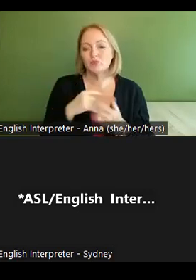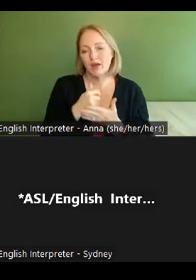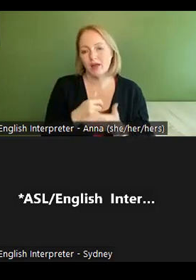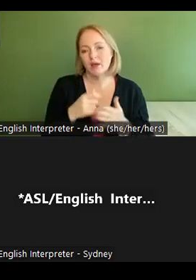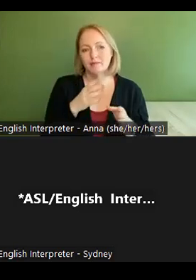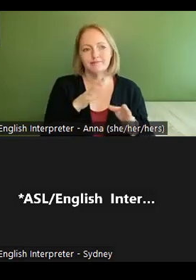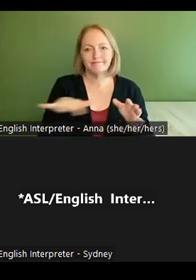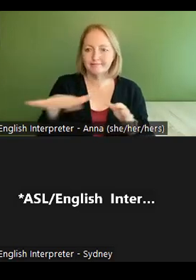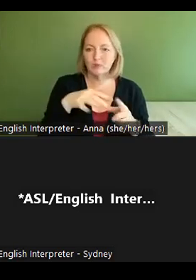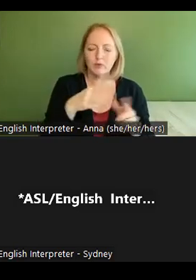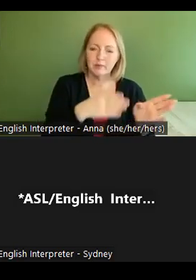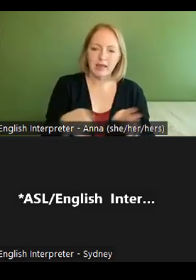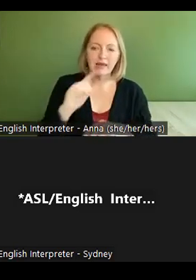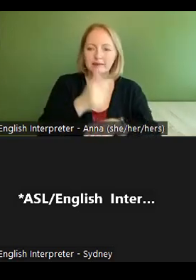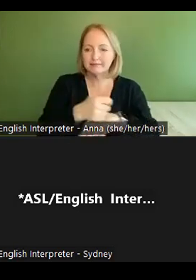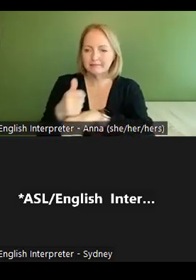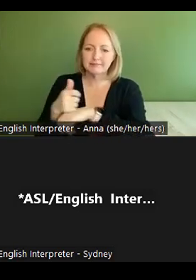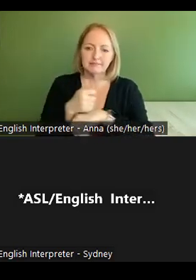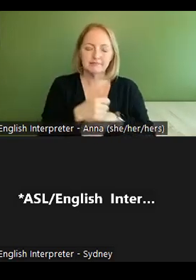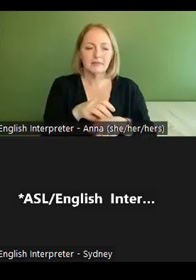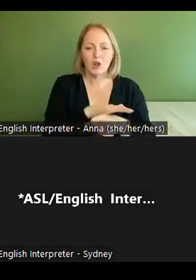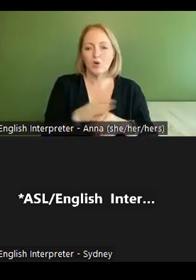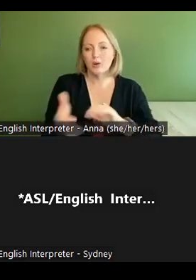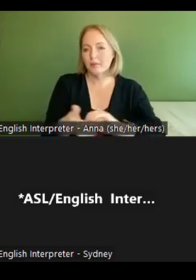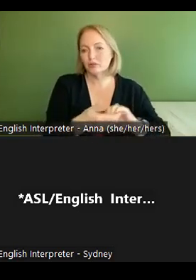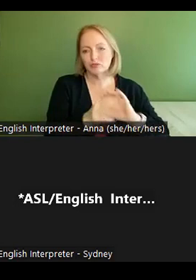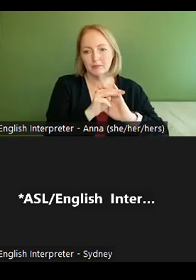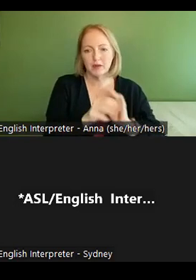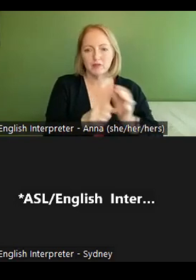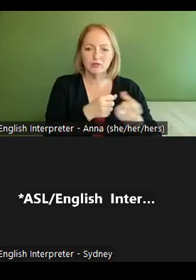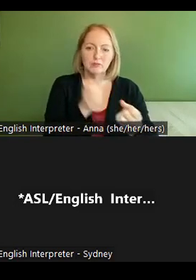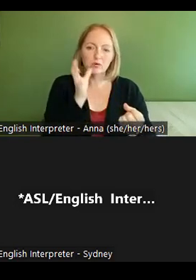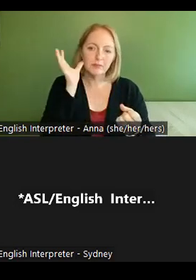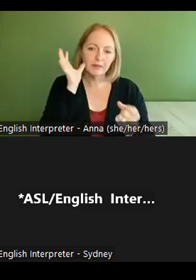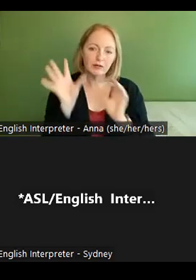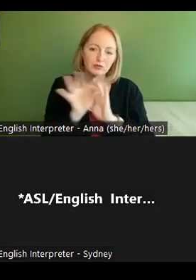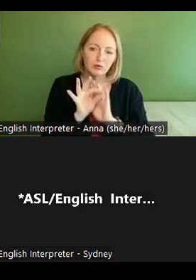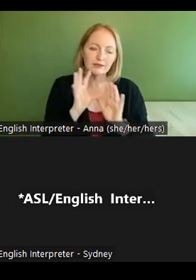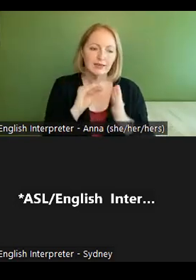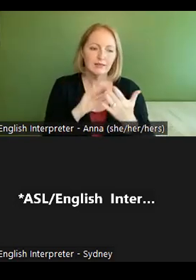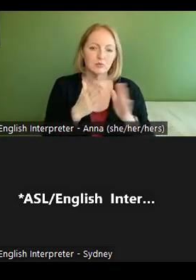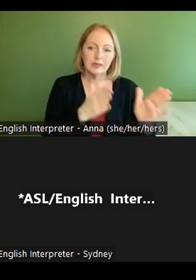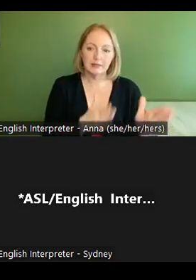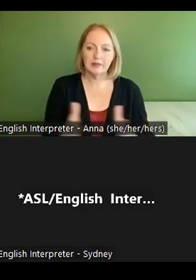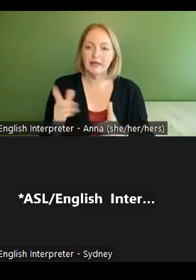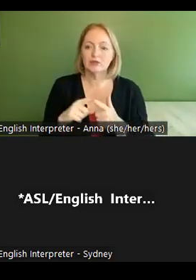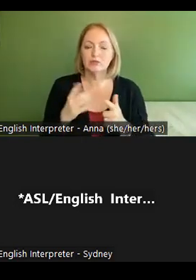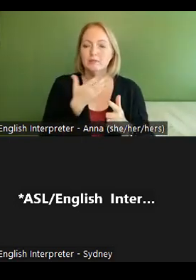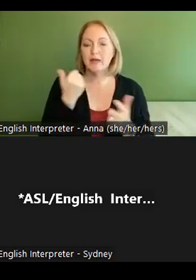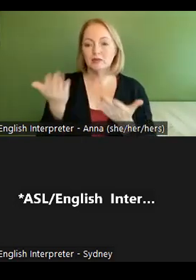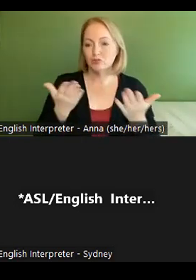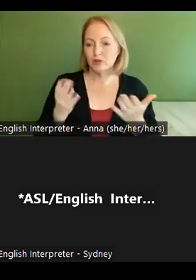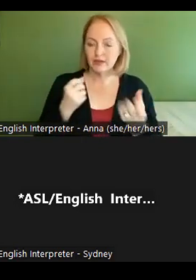with planning and implementing local partnership models to support parent choice and community planning to best serve